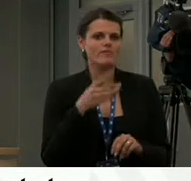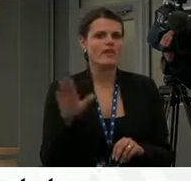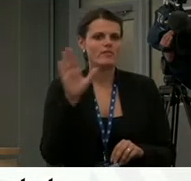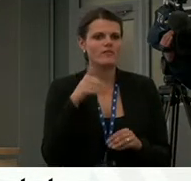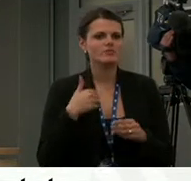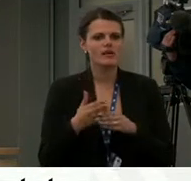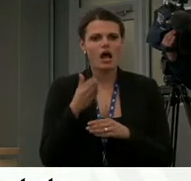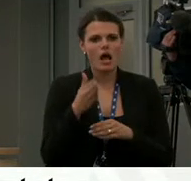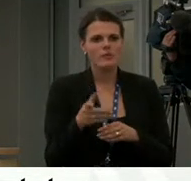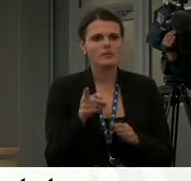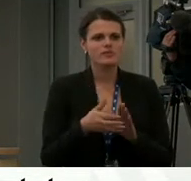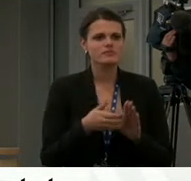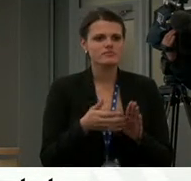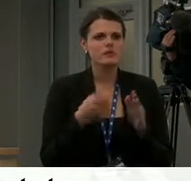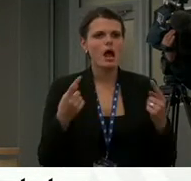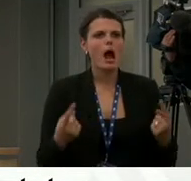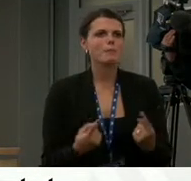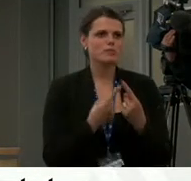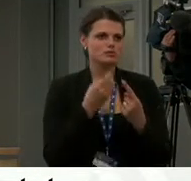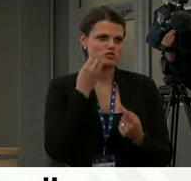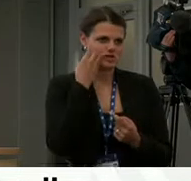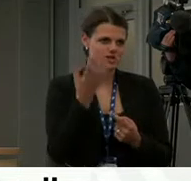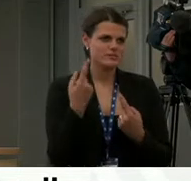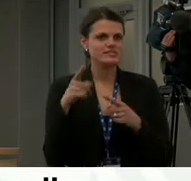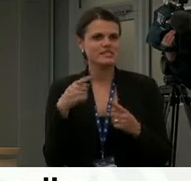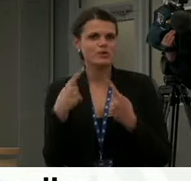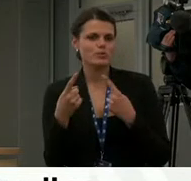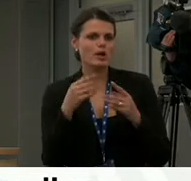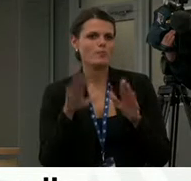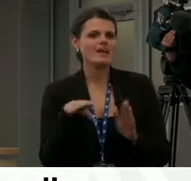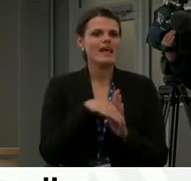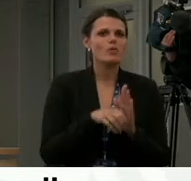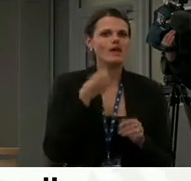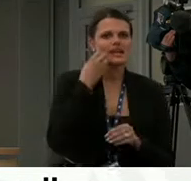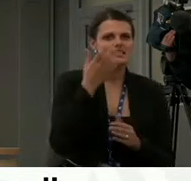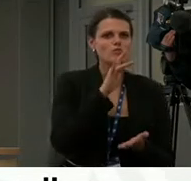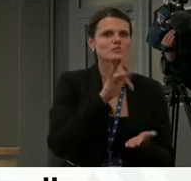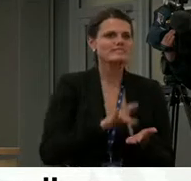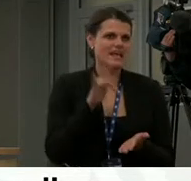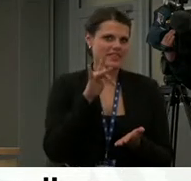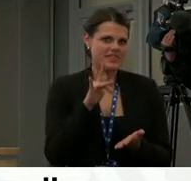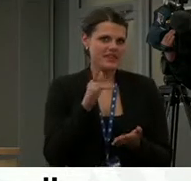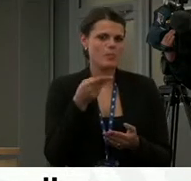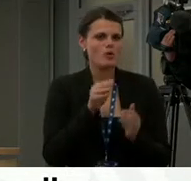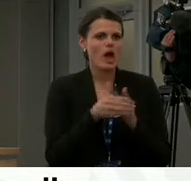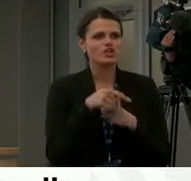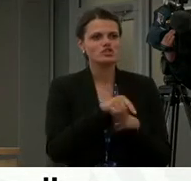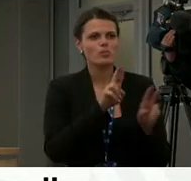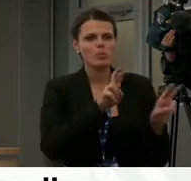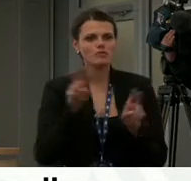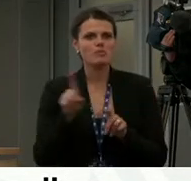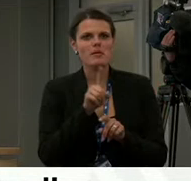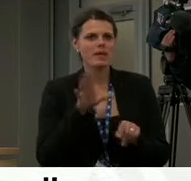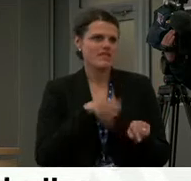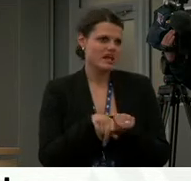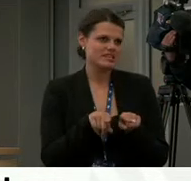I visited used the term appropriate education. Another talked about inclusive education centers. And behind these labels were the